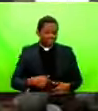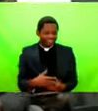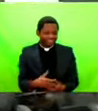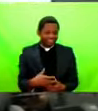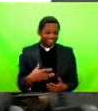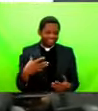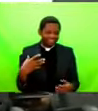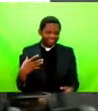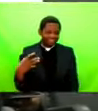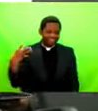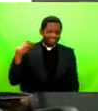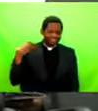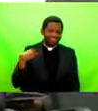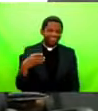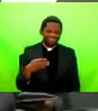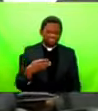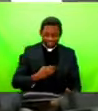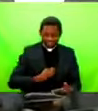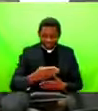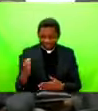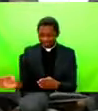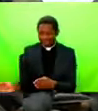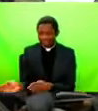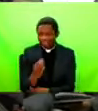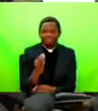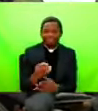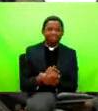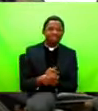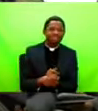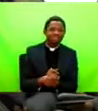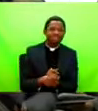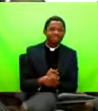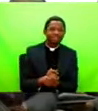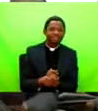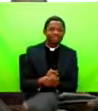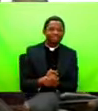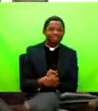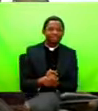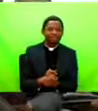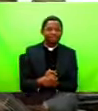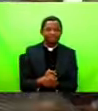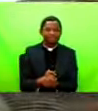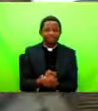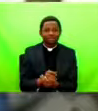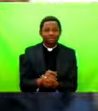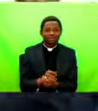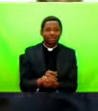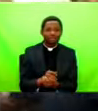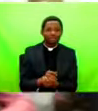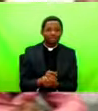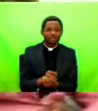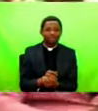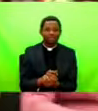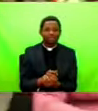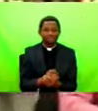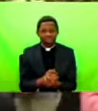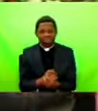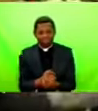Anytime that there's a match between the two of us, oh, you have left your let's go and pick it. Let me pick it for you.